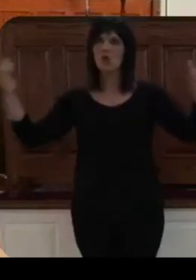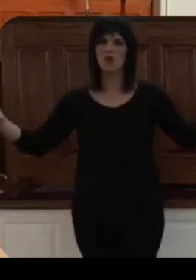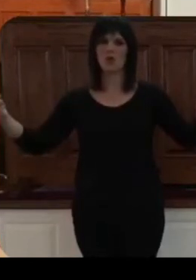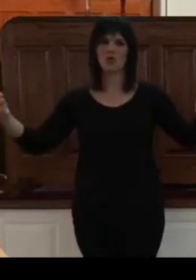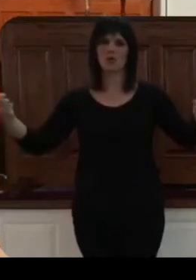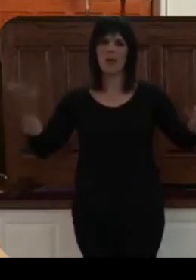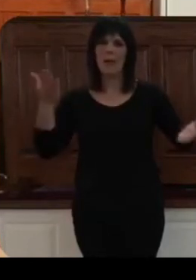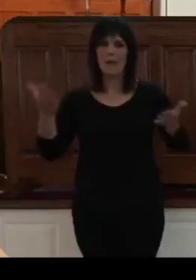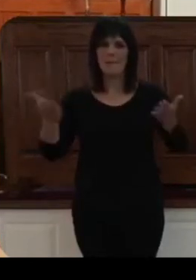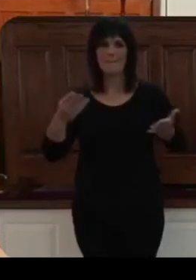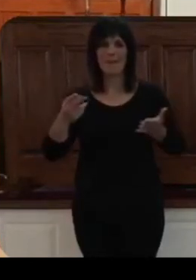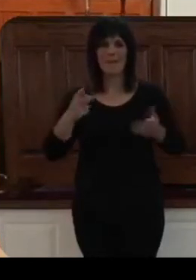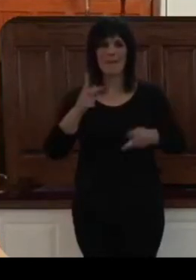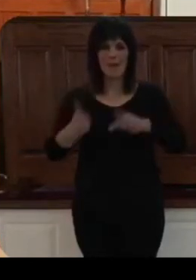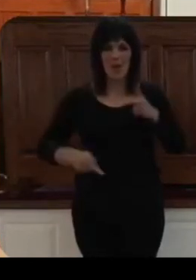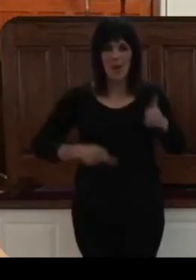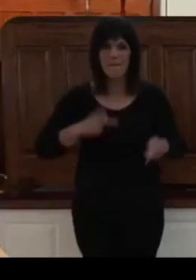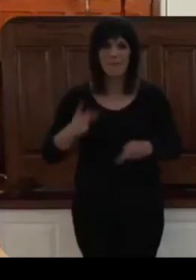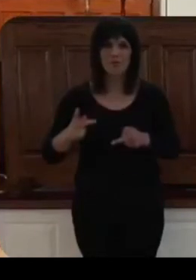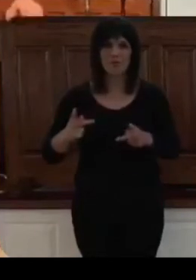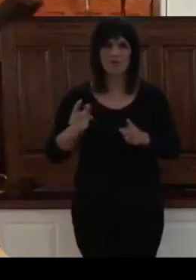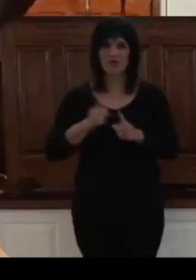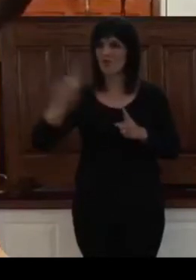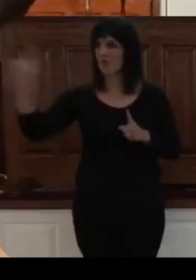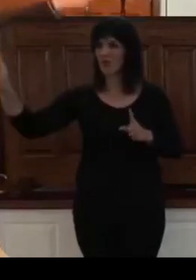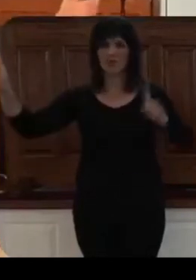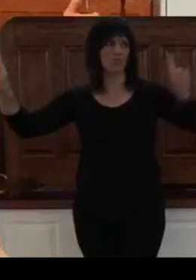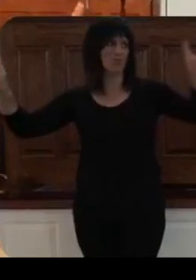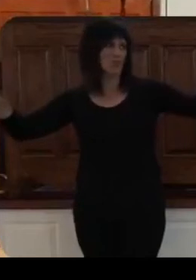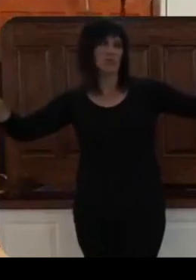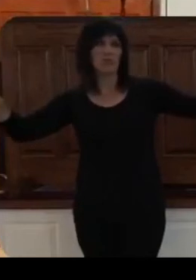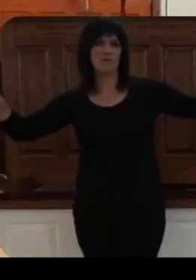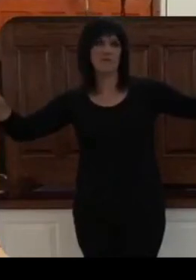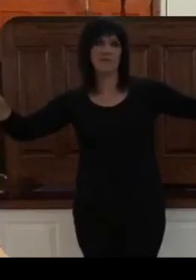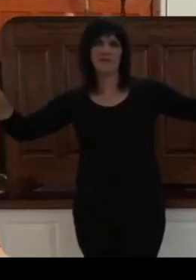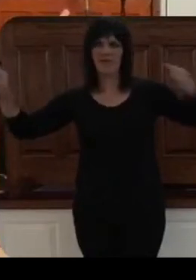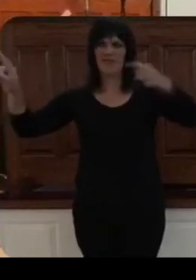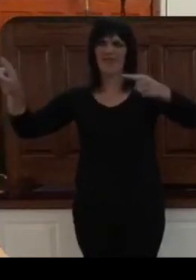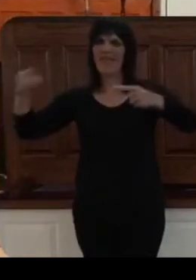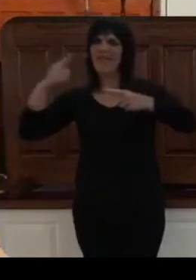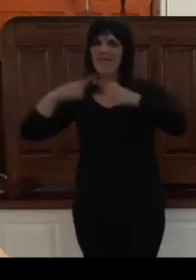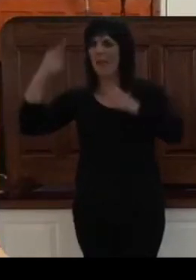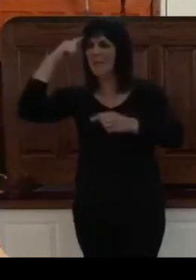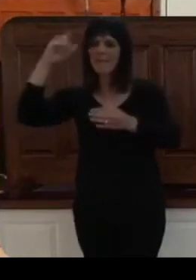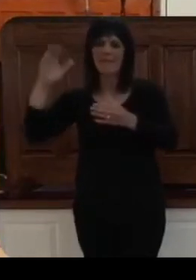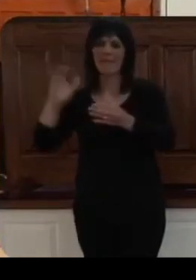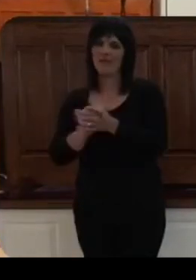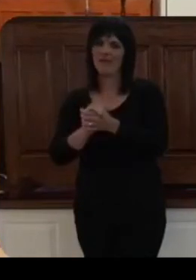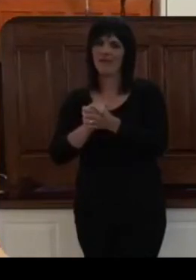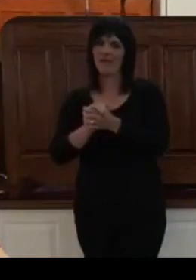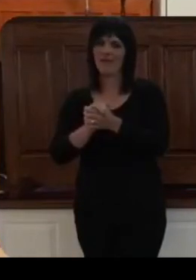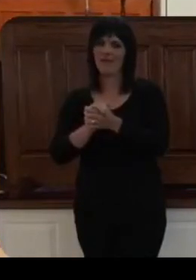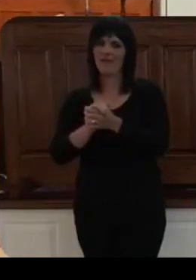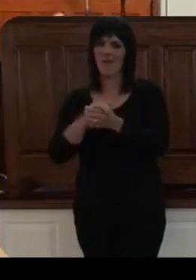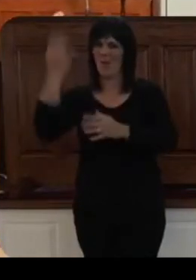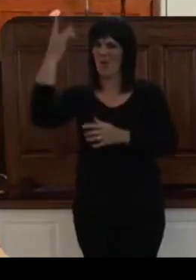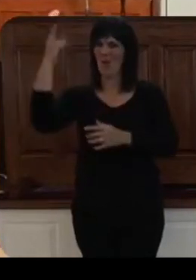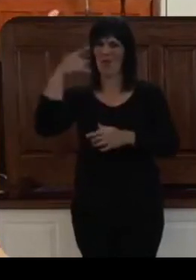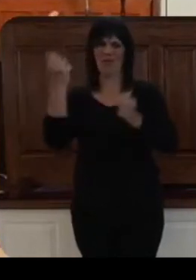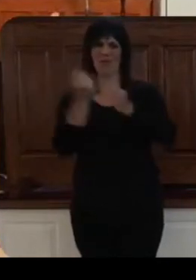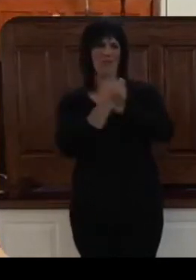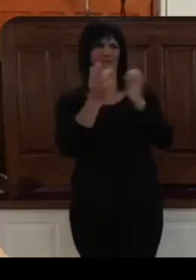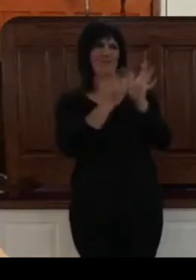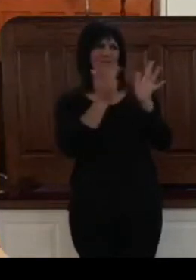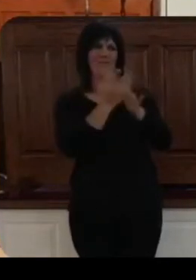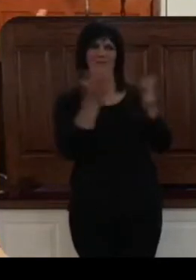is so radical in one political position that they can't possibly believe someone who opposes them loves Jesus. I've heard stuff